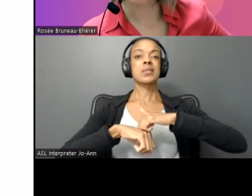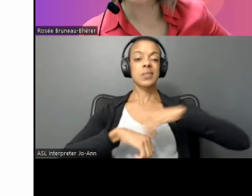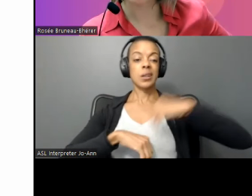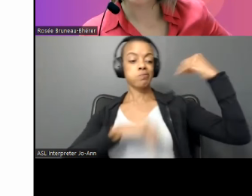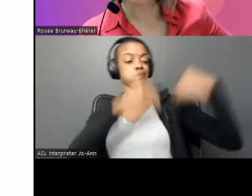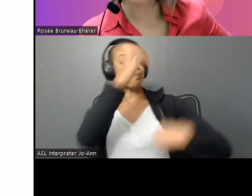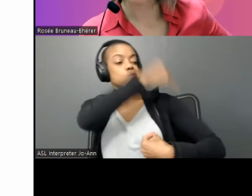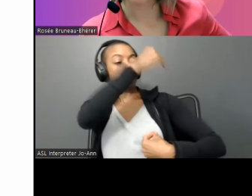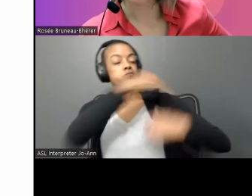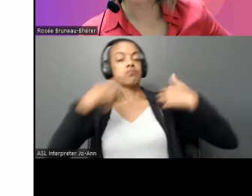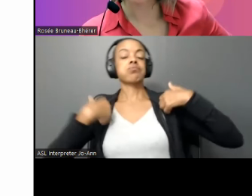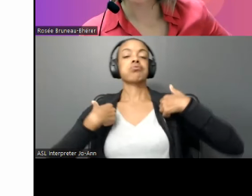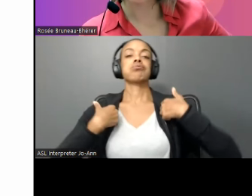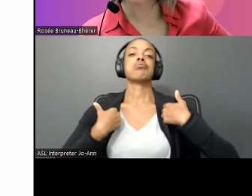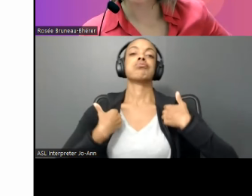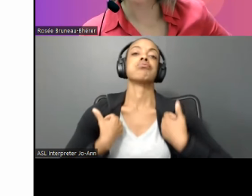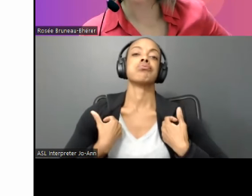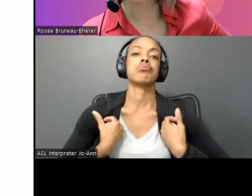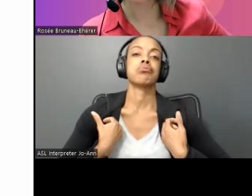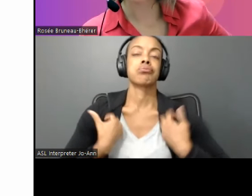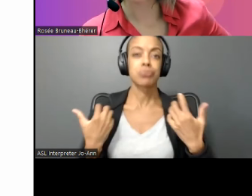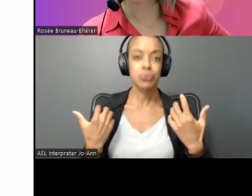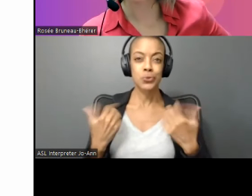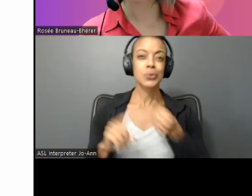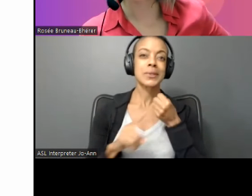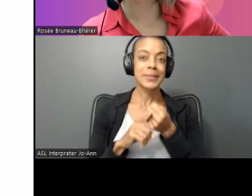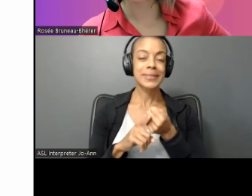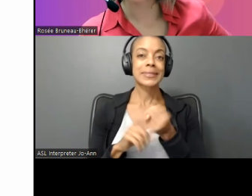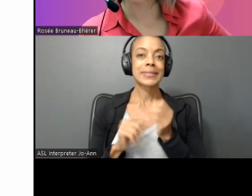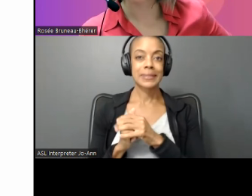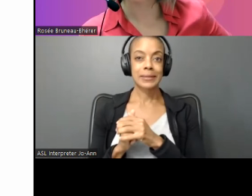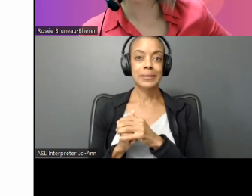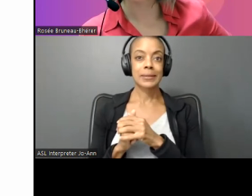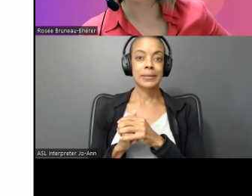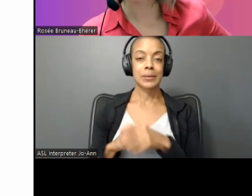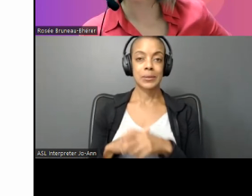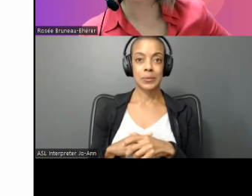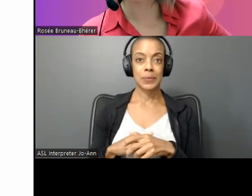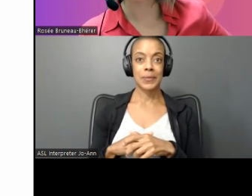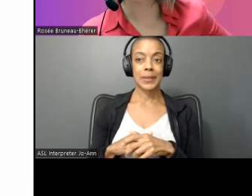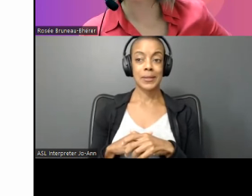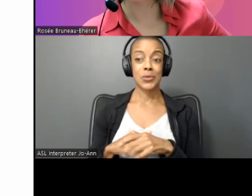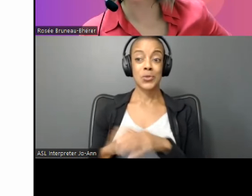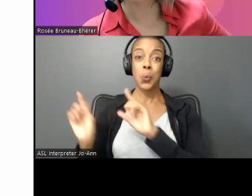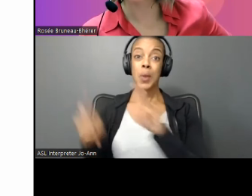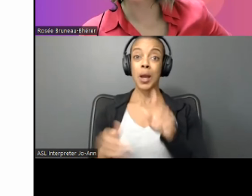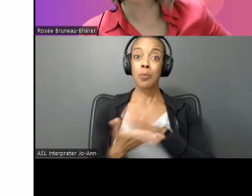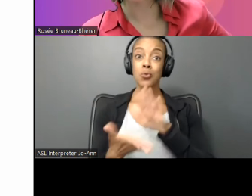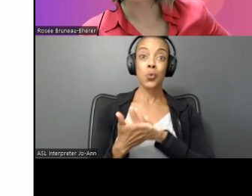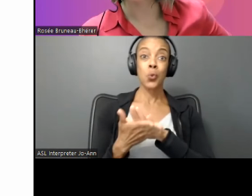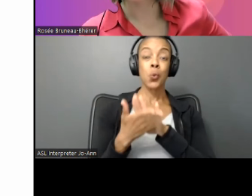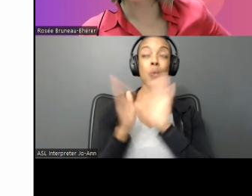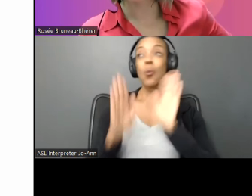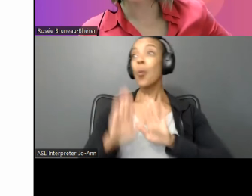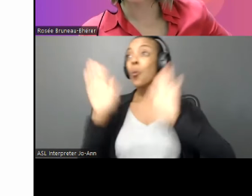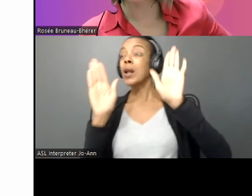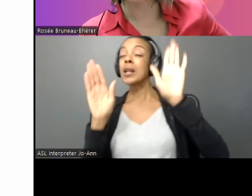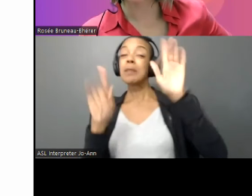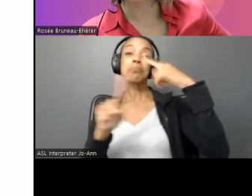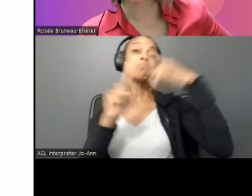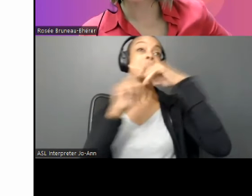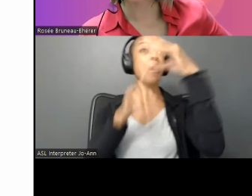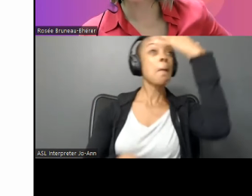who come to school with a backpack filled with wonderful memories. So what kinds